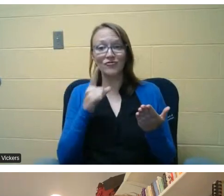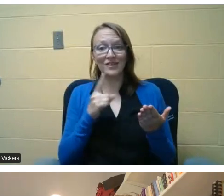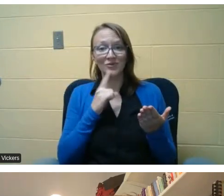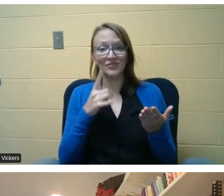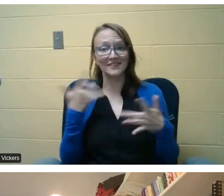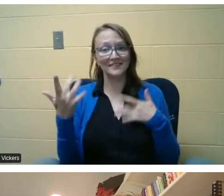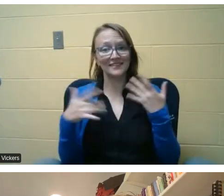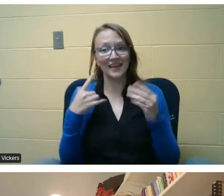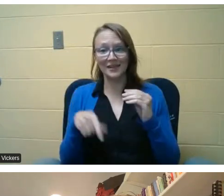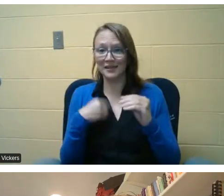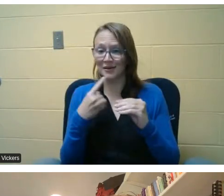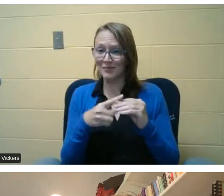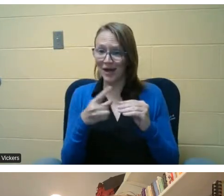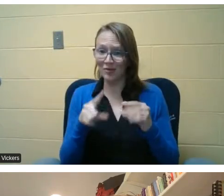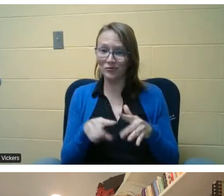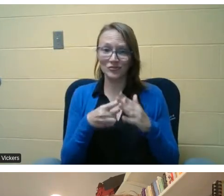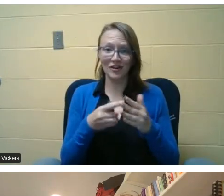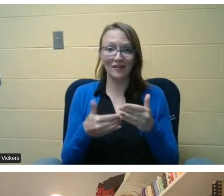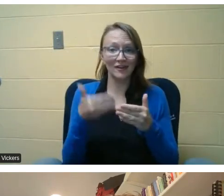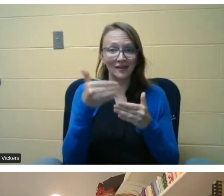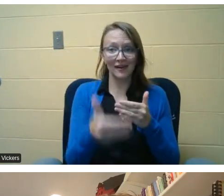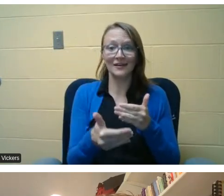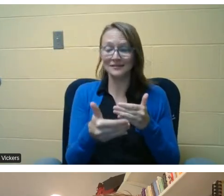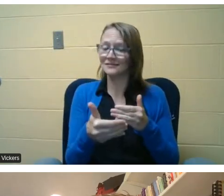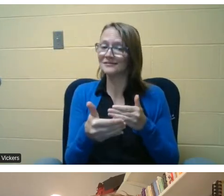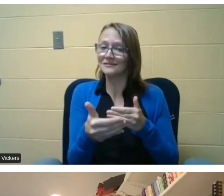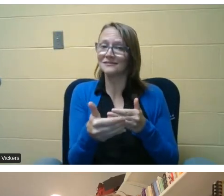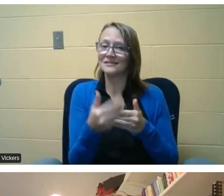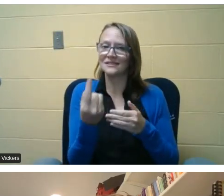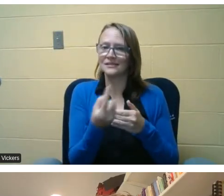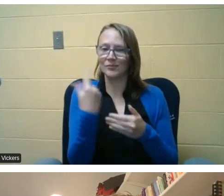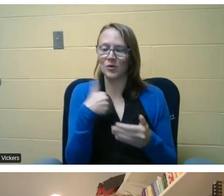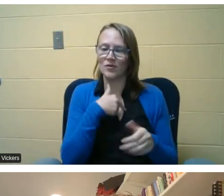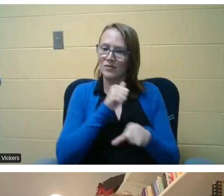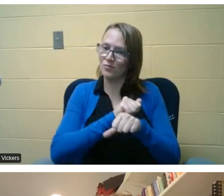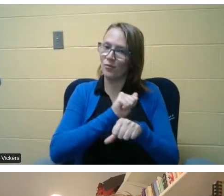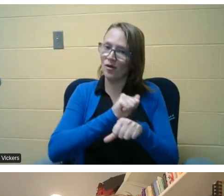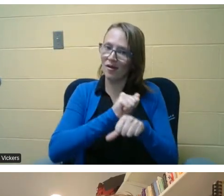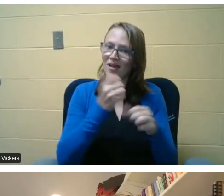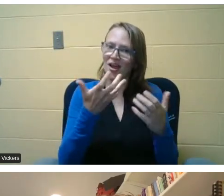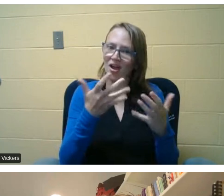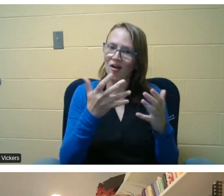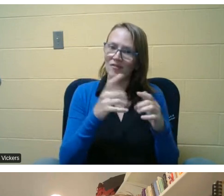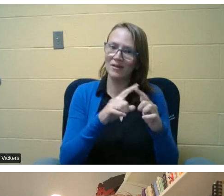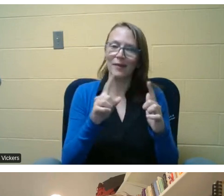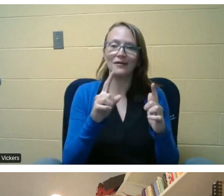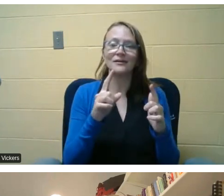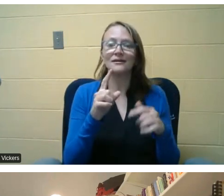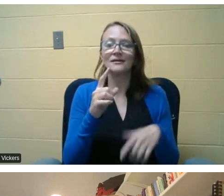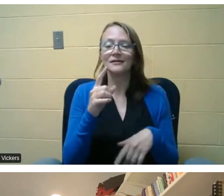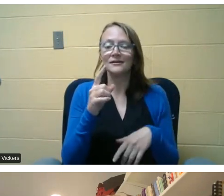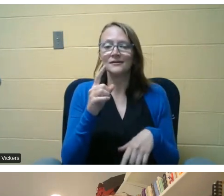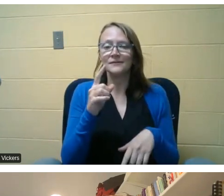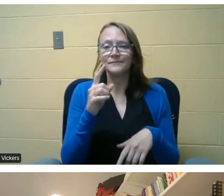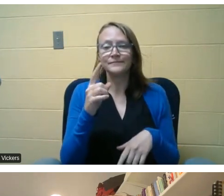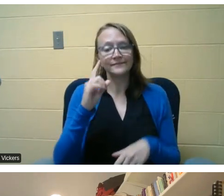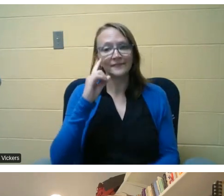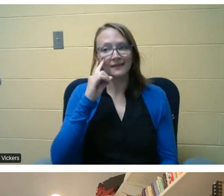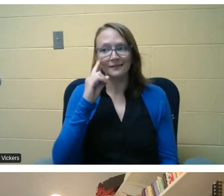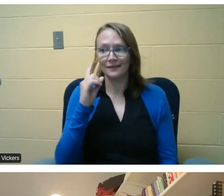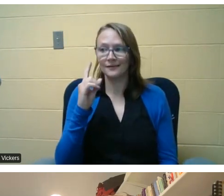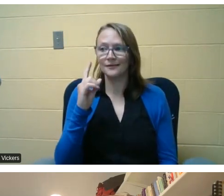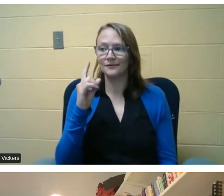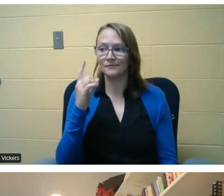about working next, that is something that, we have been working already, but I think just the